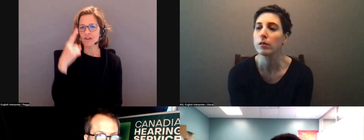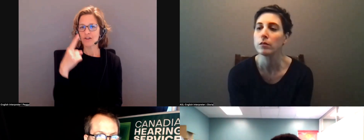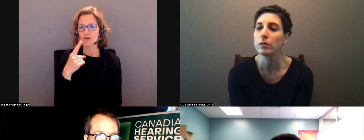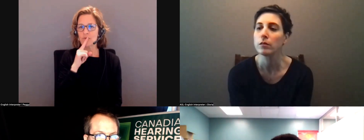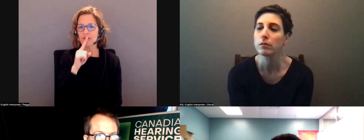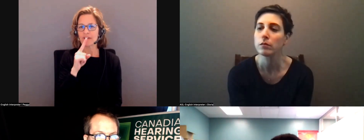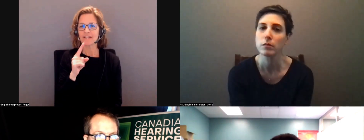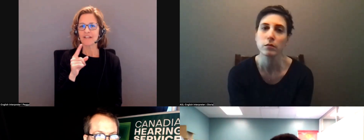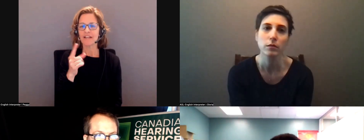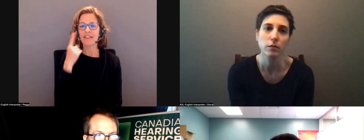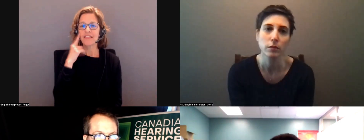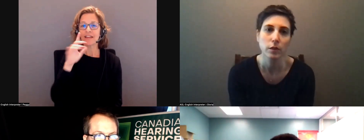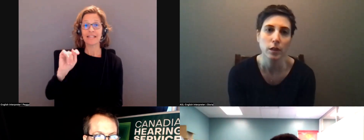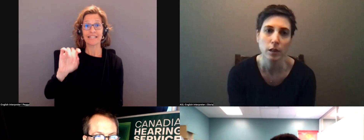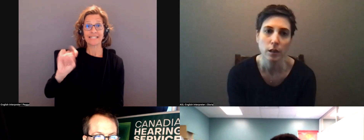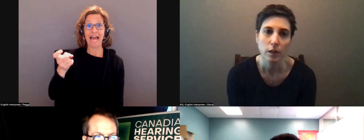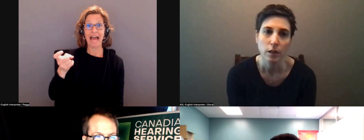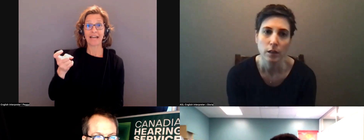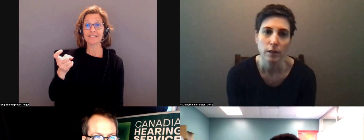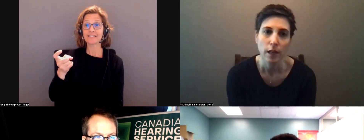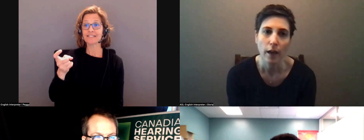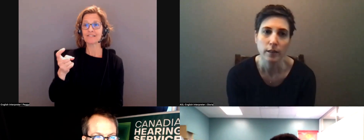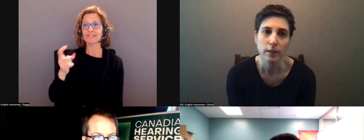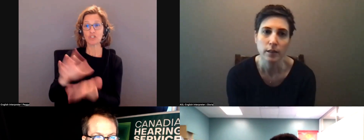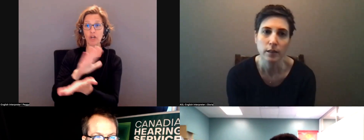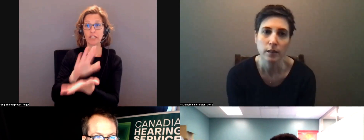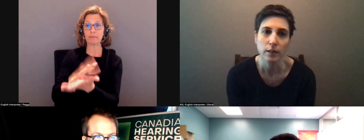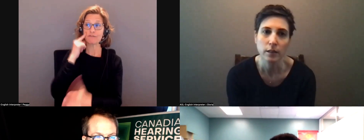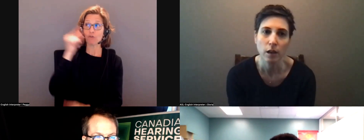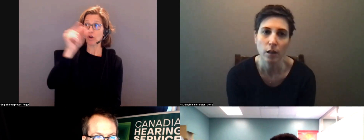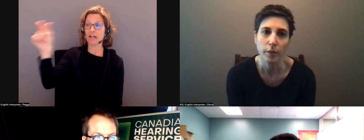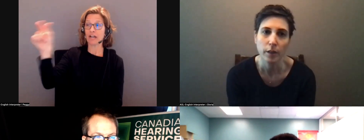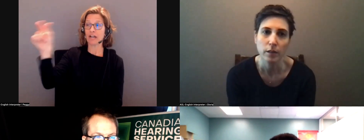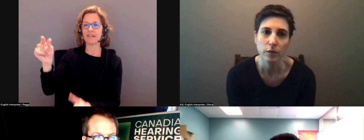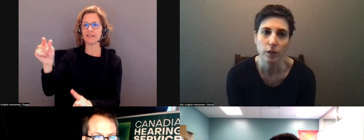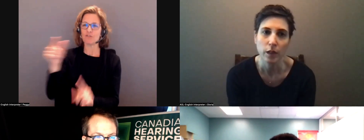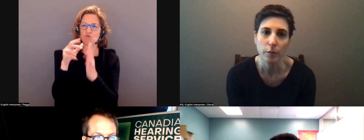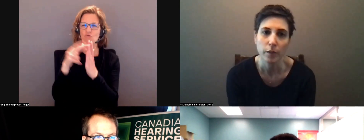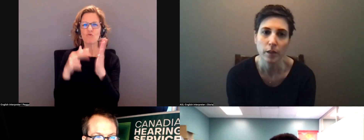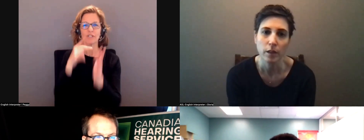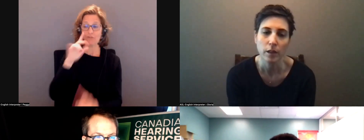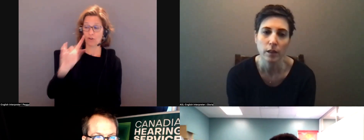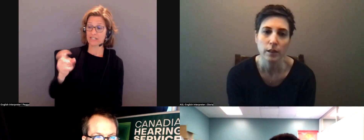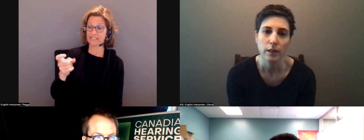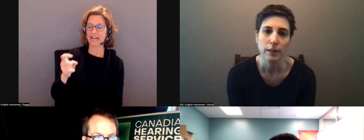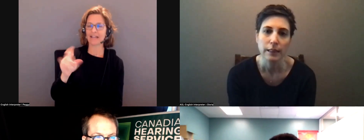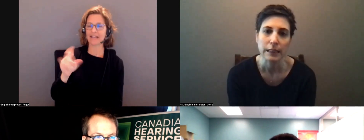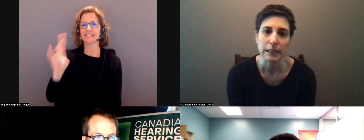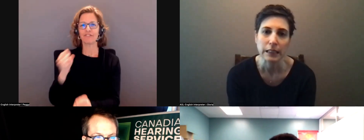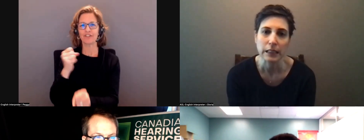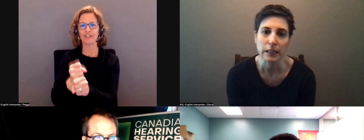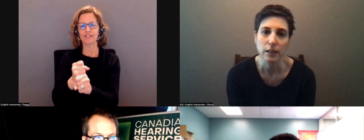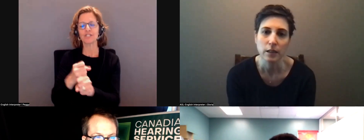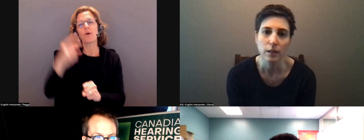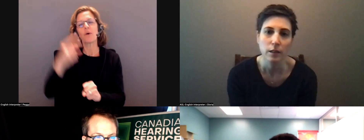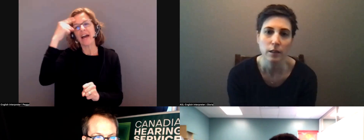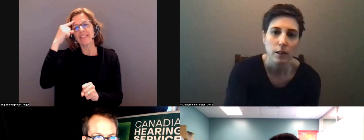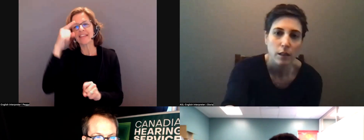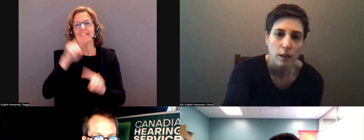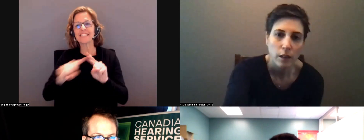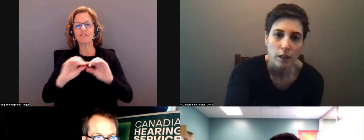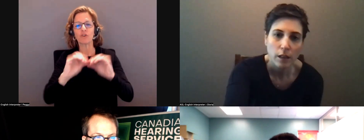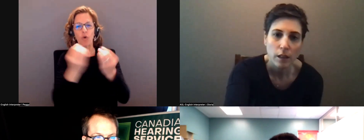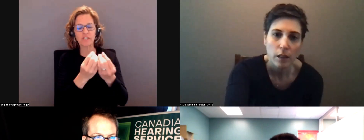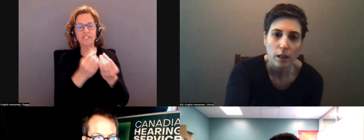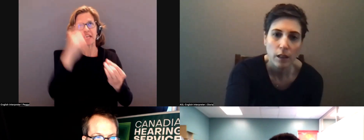tax documents, I think it's 7 years. So I think the ministry is applying similar approach to some of the files that the organization has to officially and